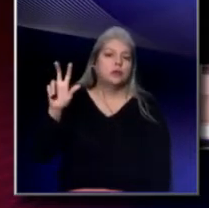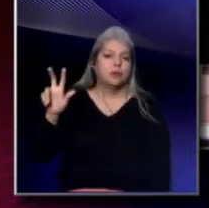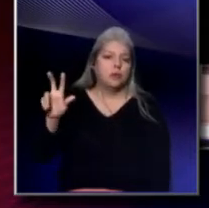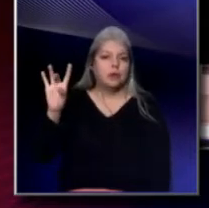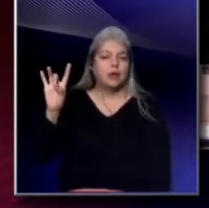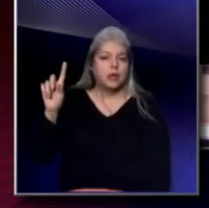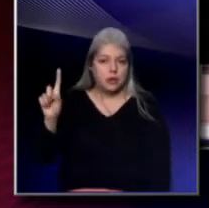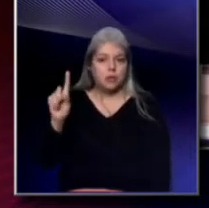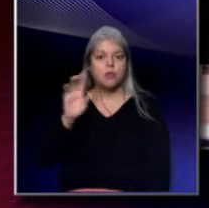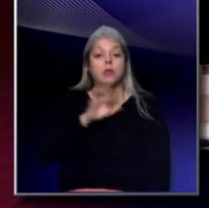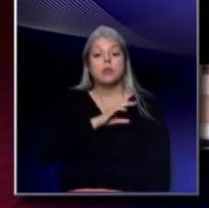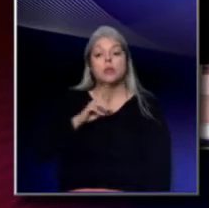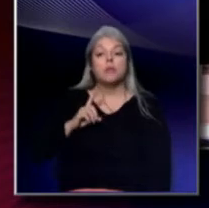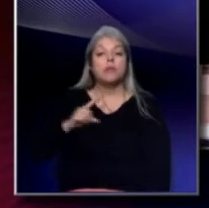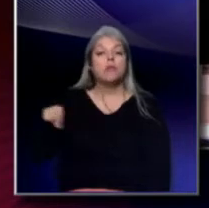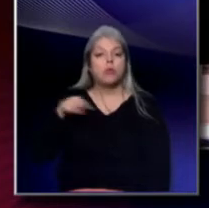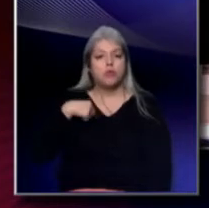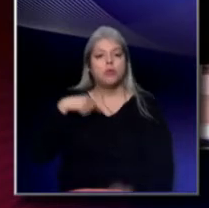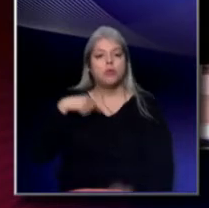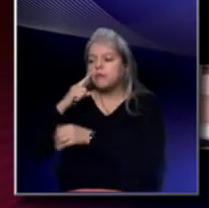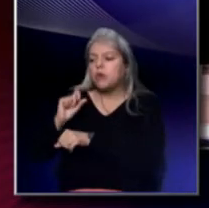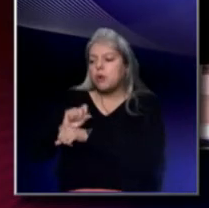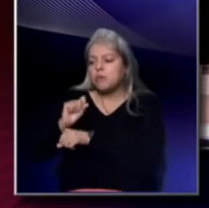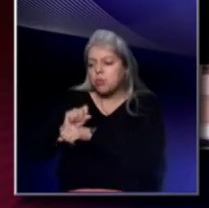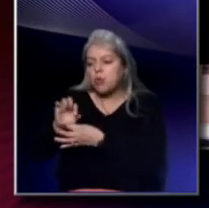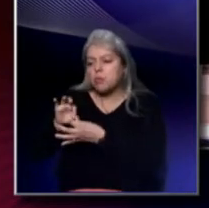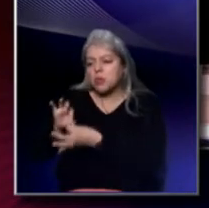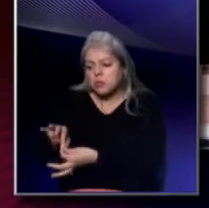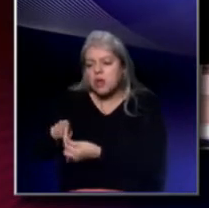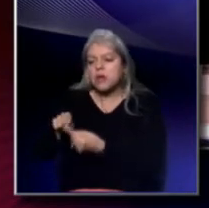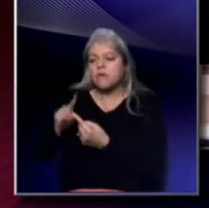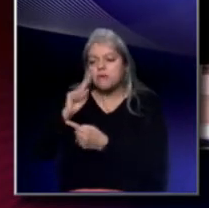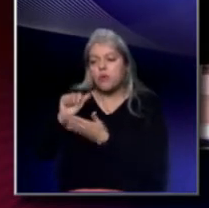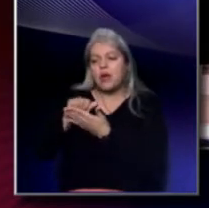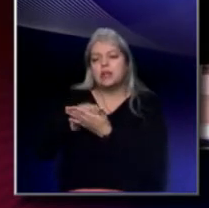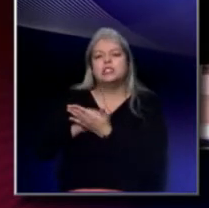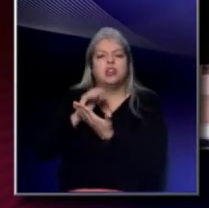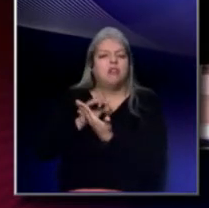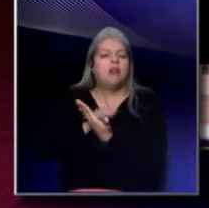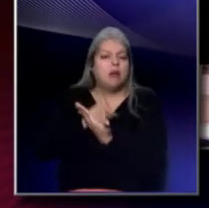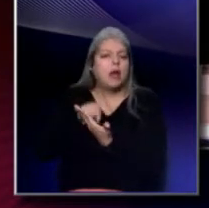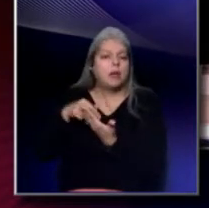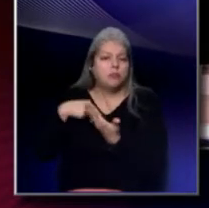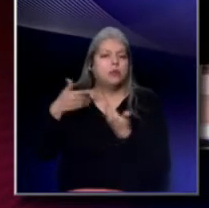38-431.03A1. The Board of Directors may vote to go into executive as it relates to agenda item.